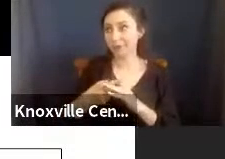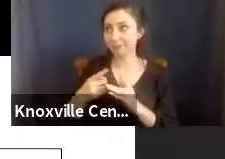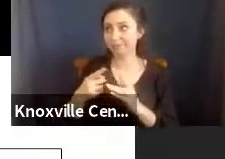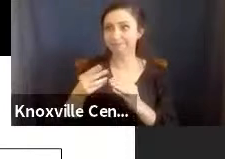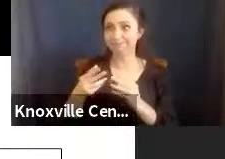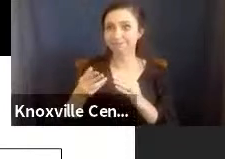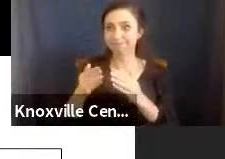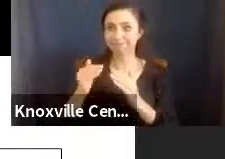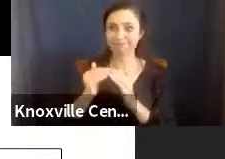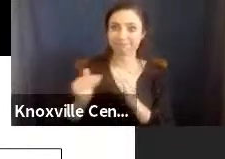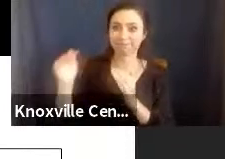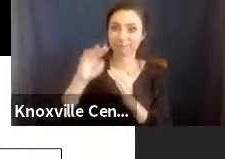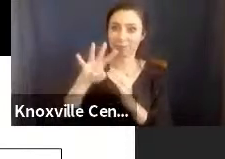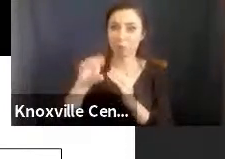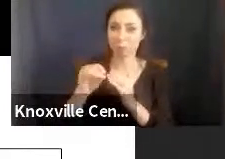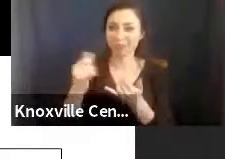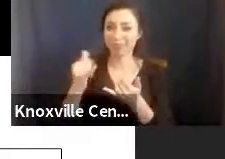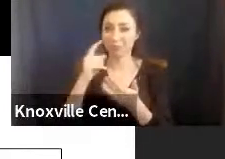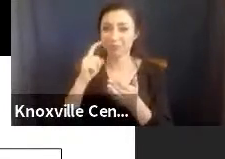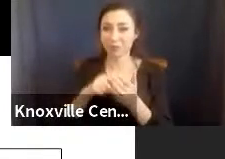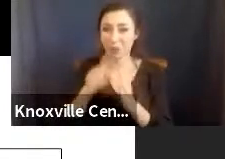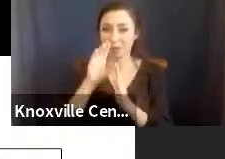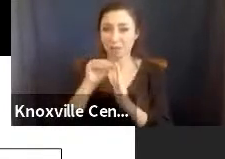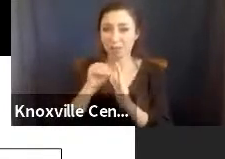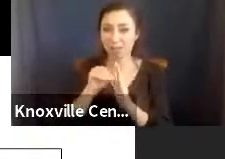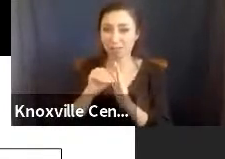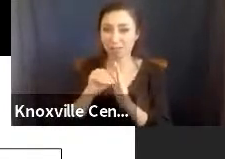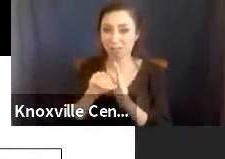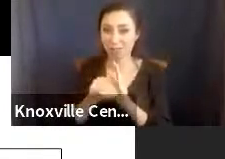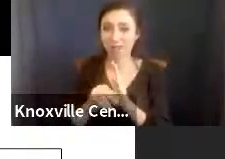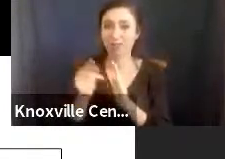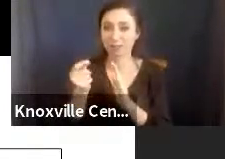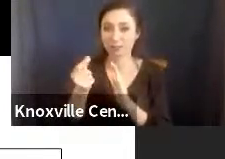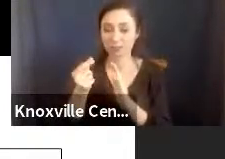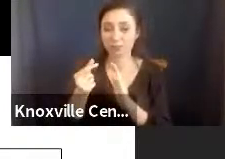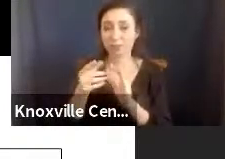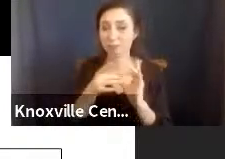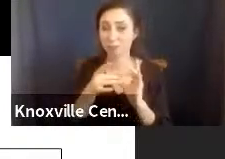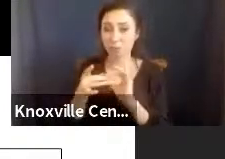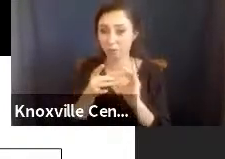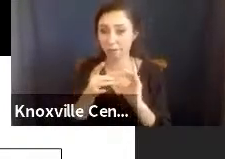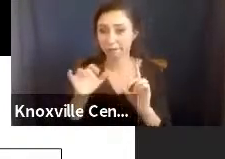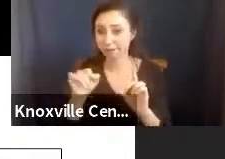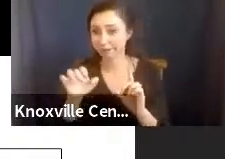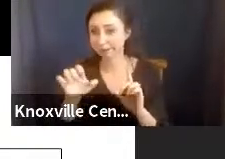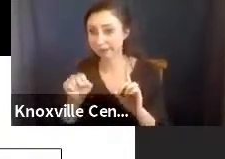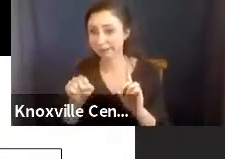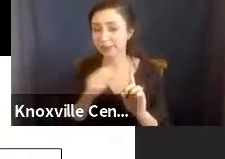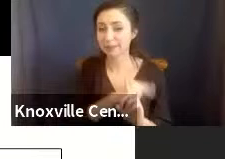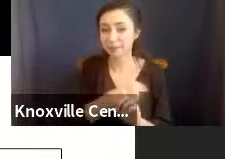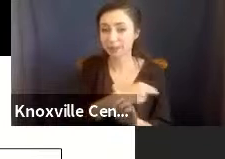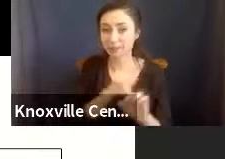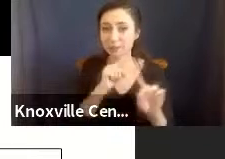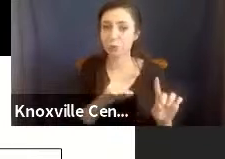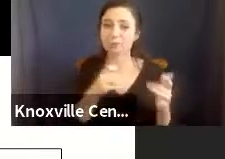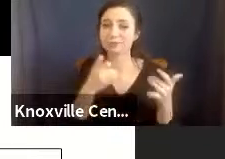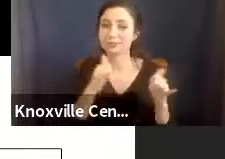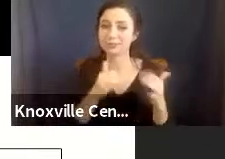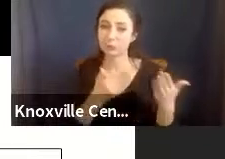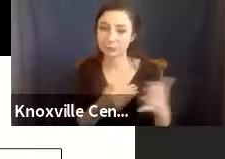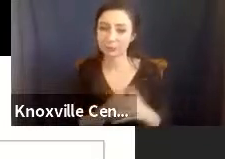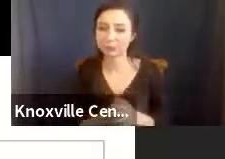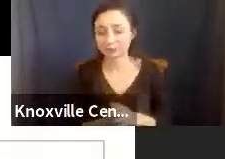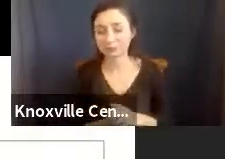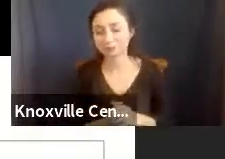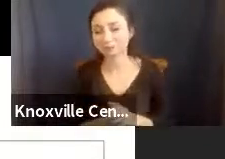We've seen it ever so slowly creep down, but the correlation between cases and hospitalizations continues to exist. Next slide,